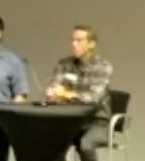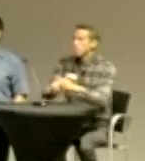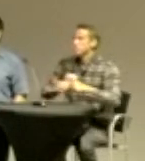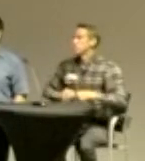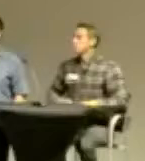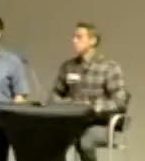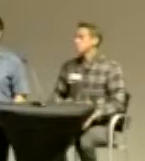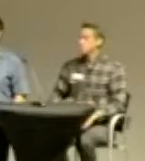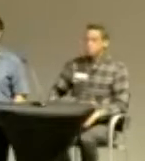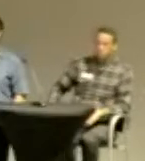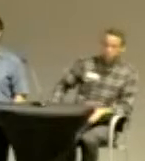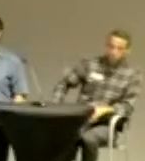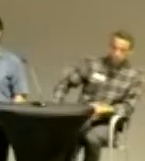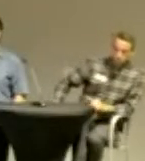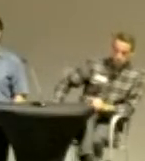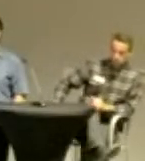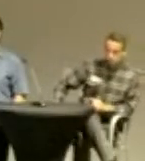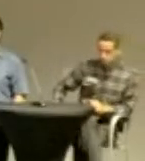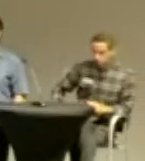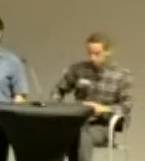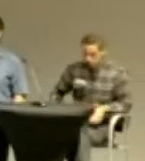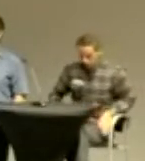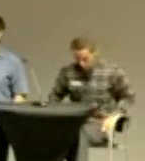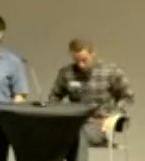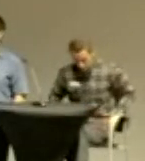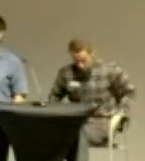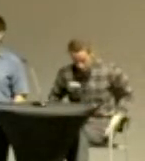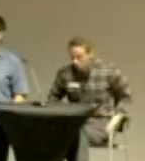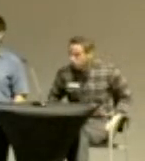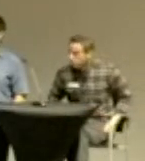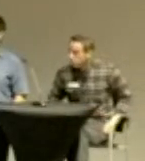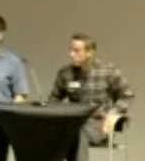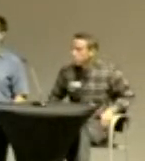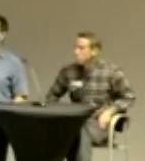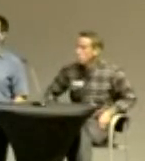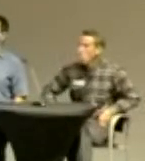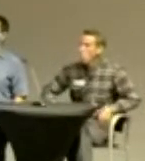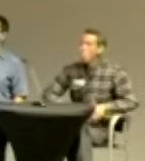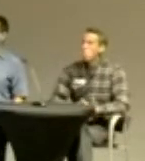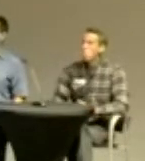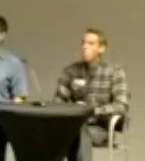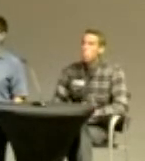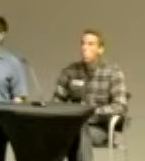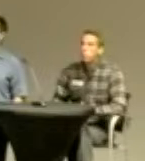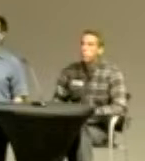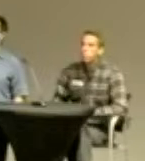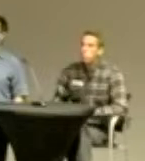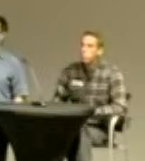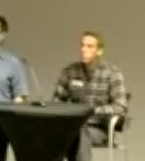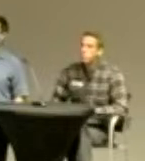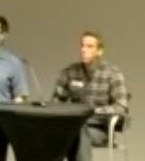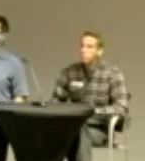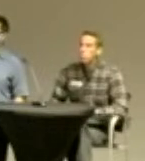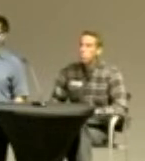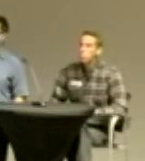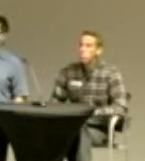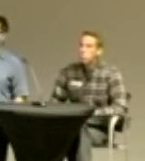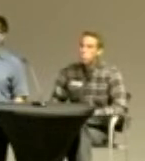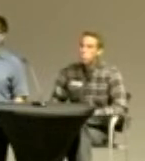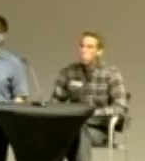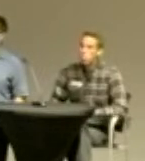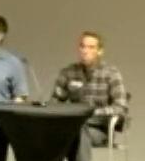of different various activities throughout the year. For instance, we put on workshops and trainings for faculty for their annual